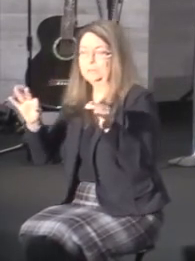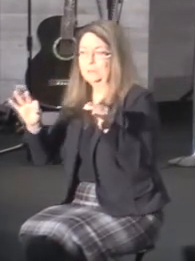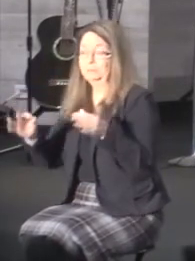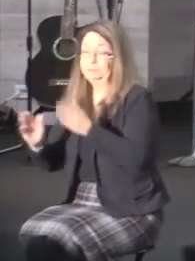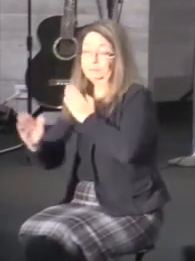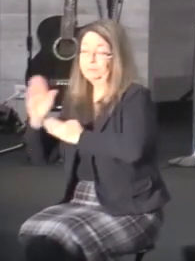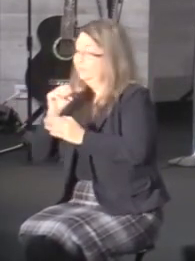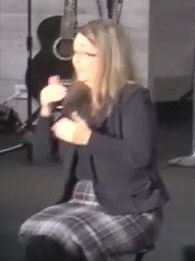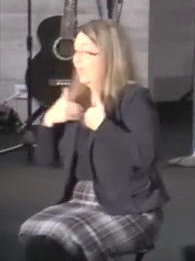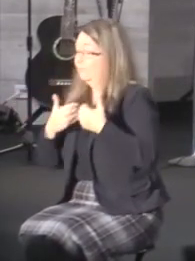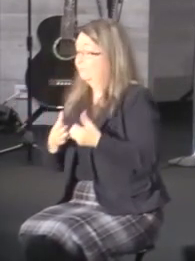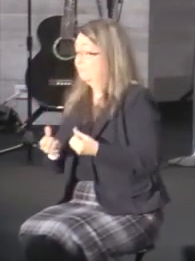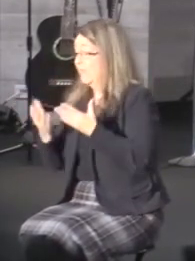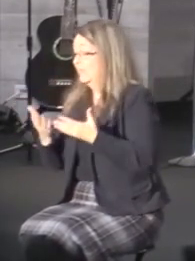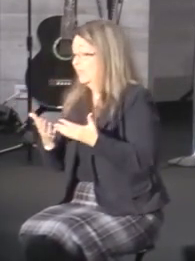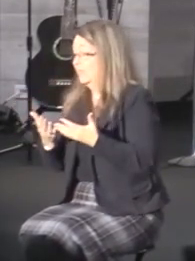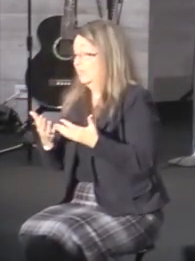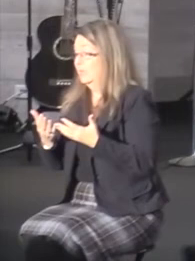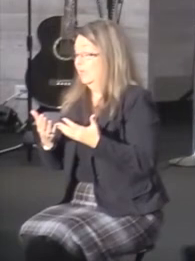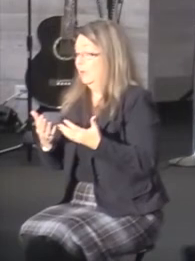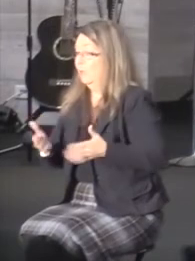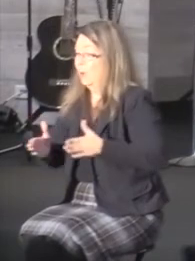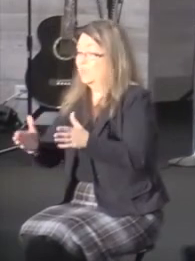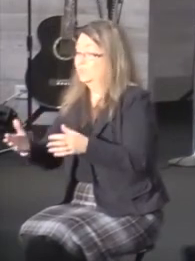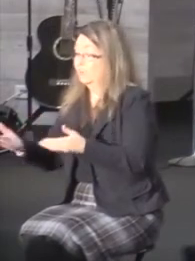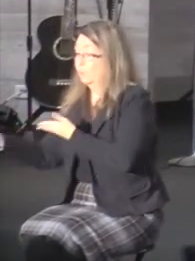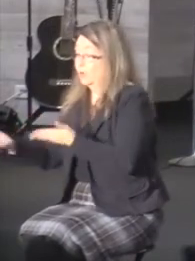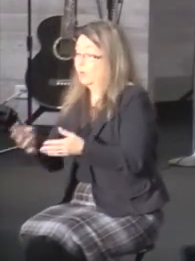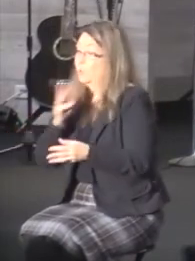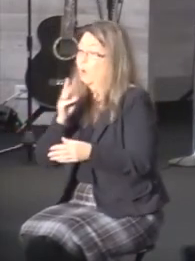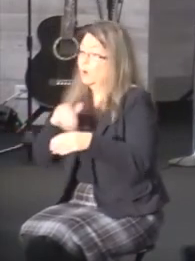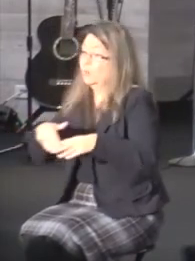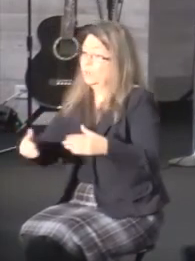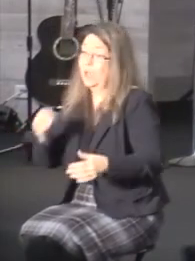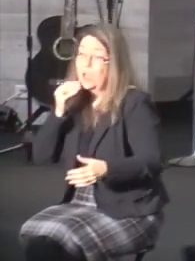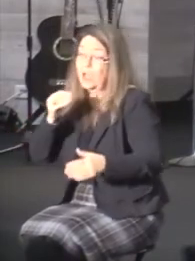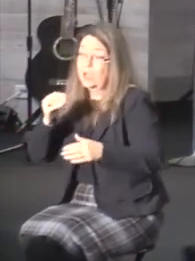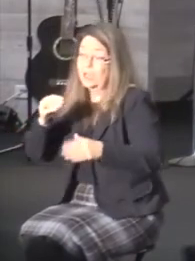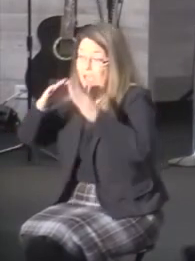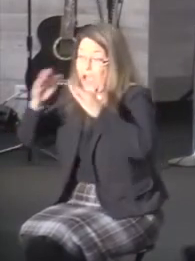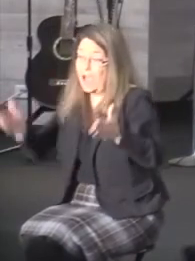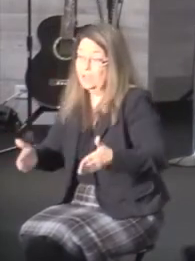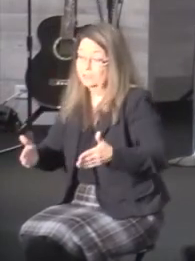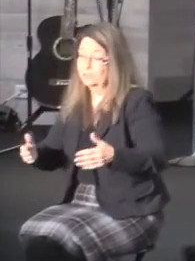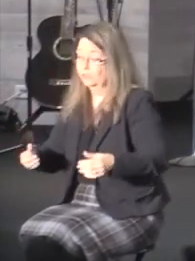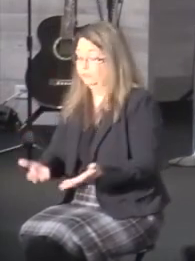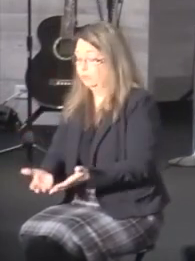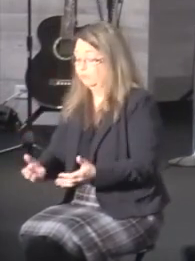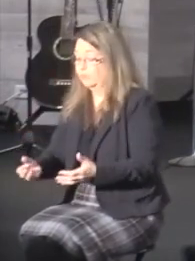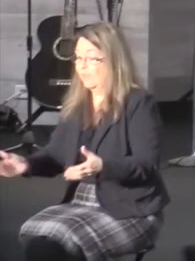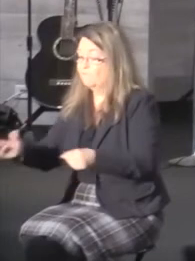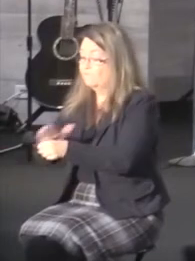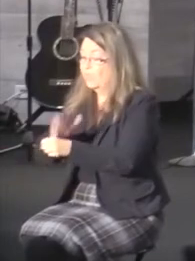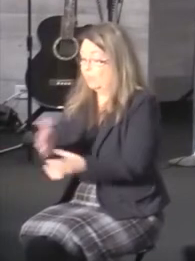really didn't have a lot of ways and easy ways to get a lot of water in the house, and so they were able to fill up a basket or a tub that you could fit a baby in. That's about as much